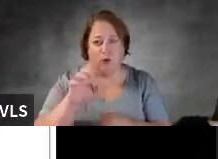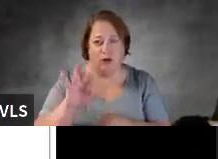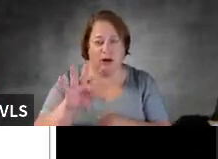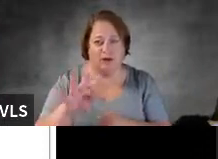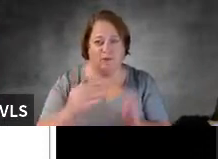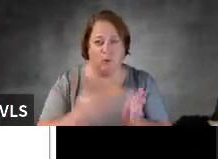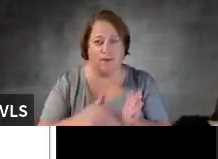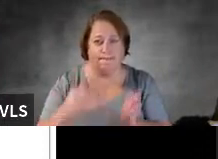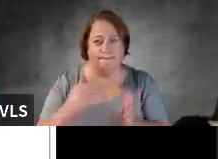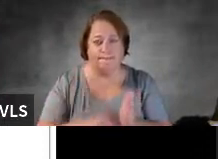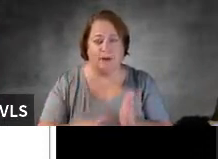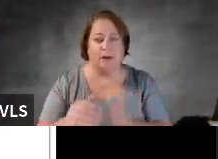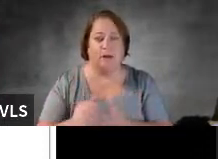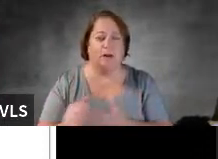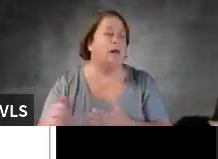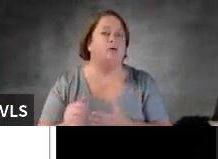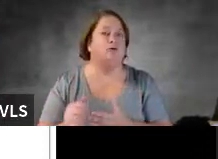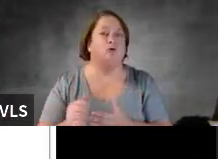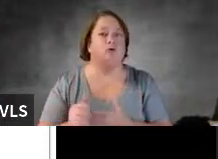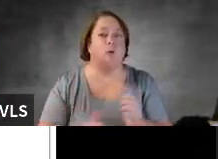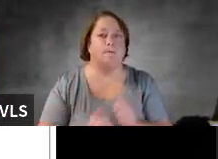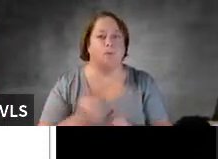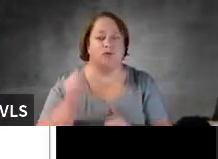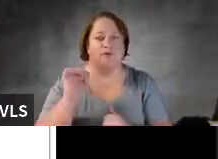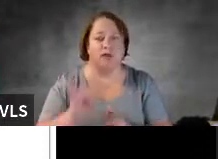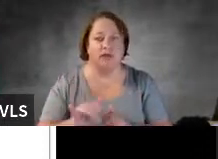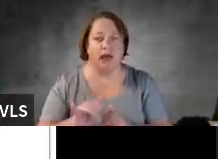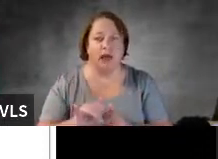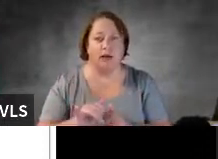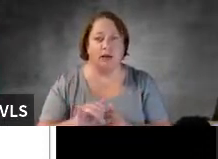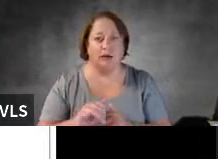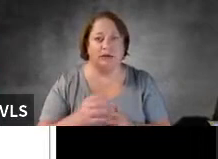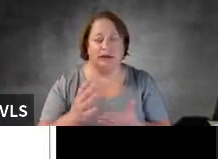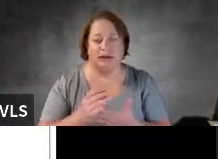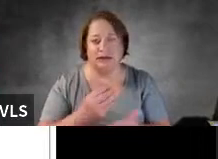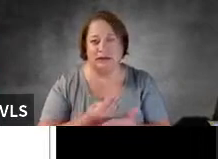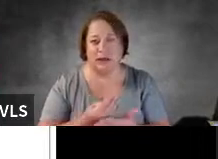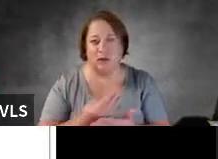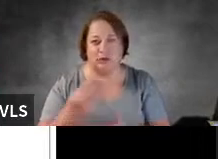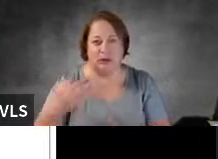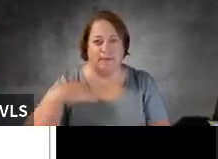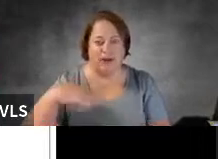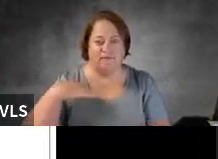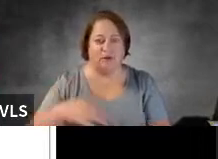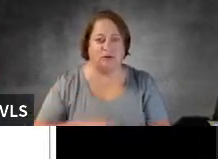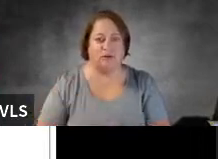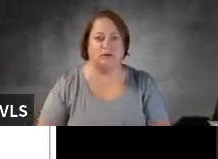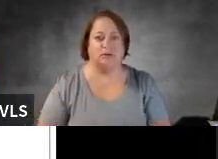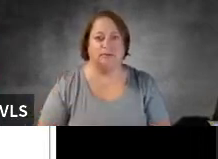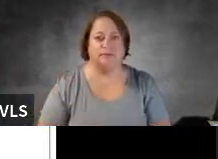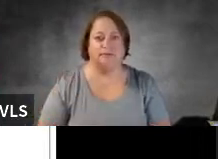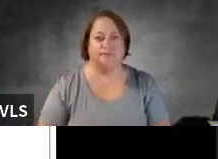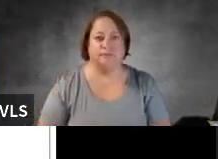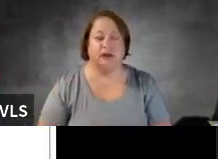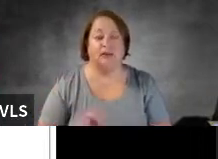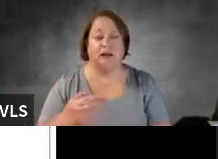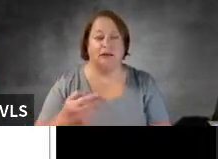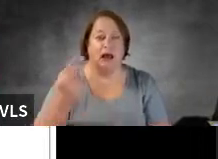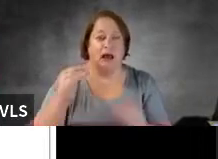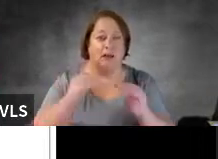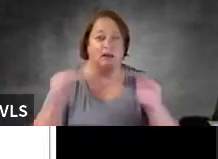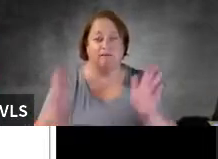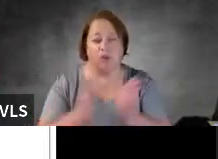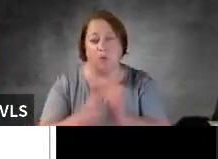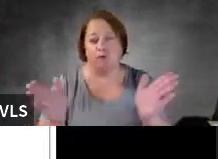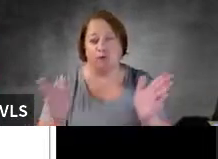$494 million. So the majority of that is in salaries and benefits. So that's a very high level overview